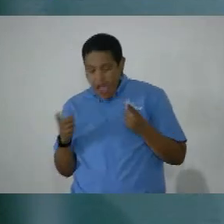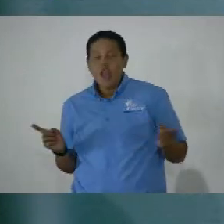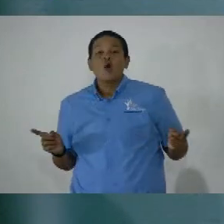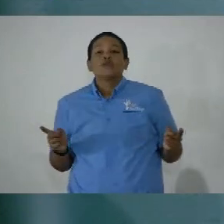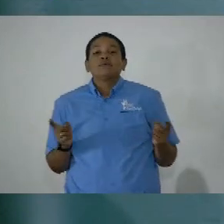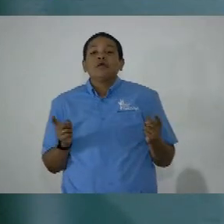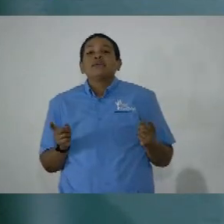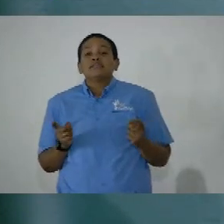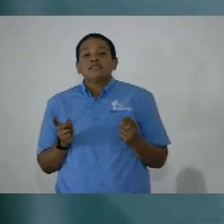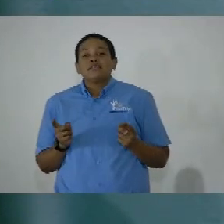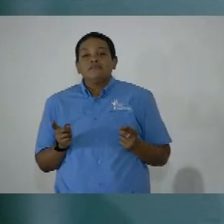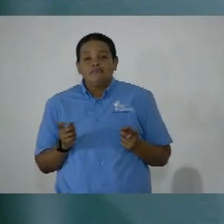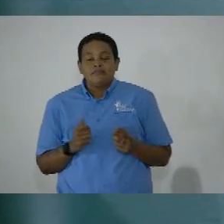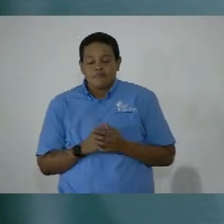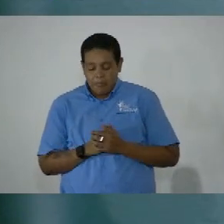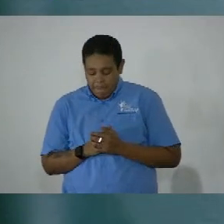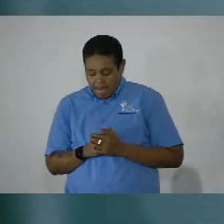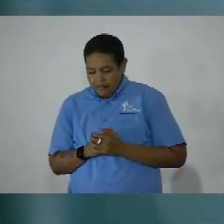announcements,